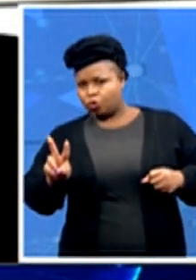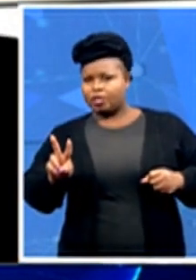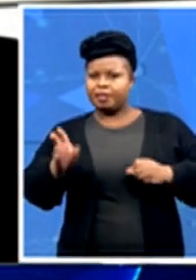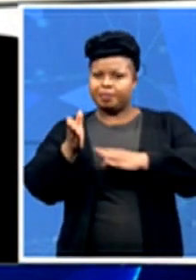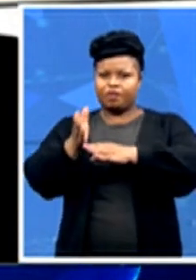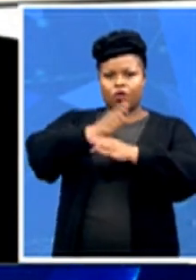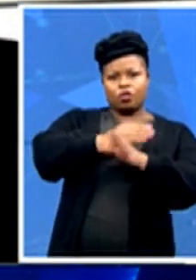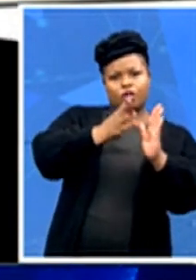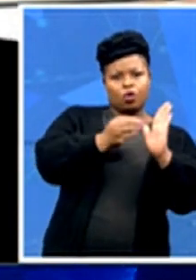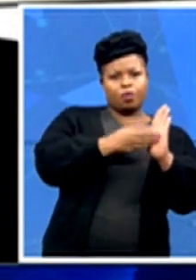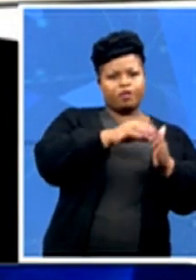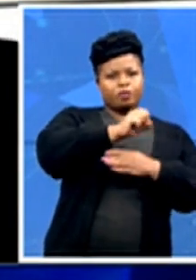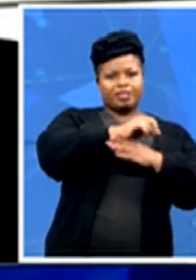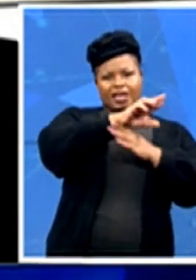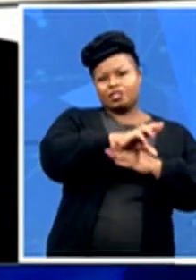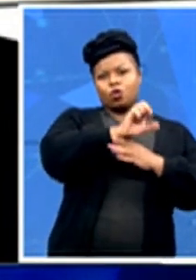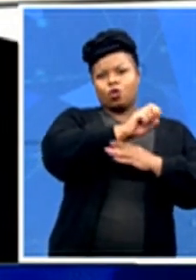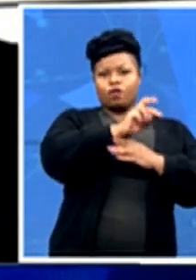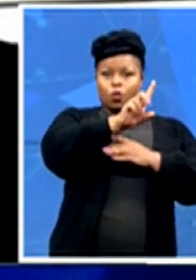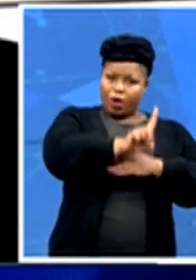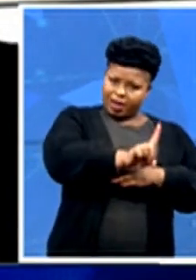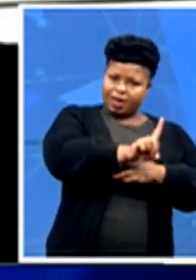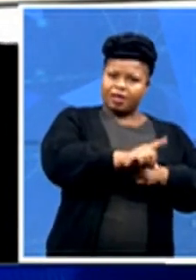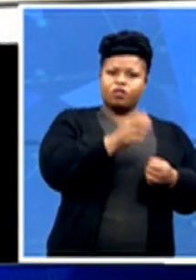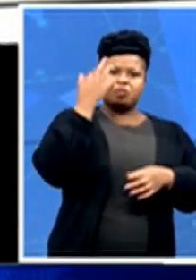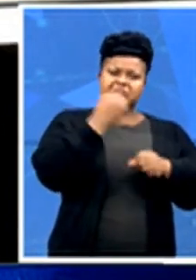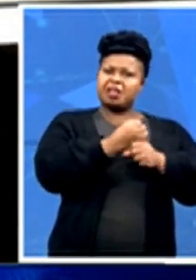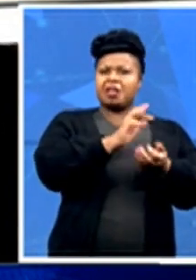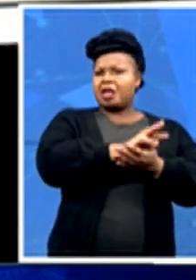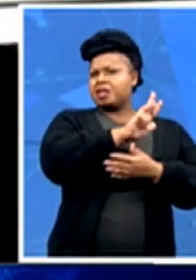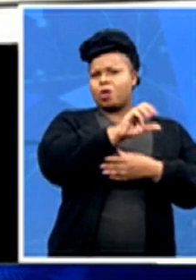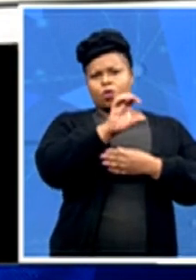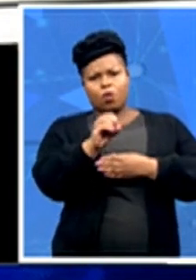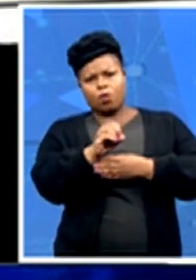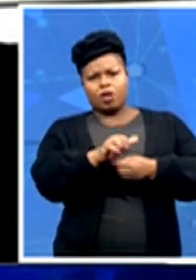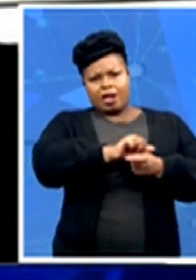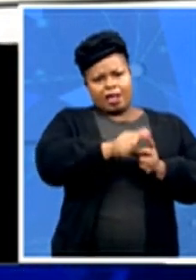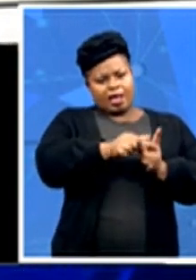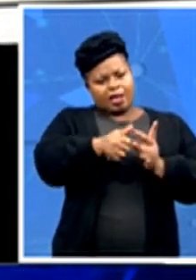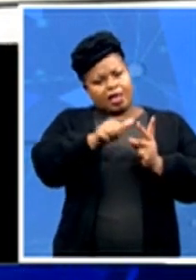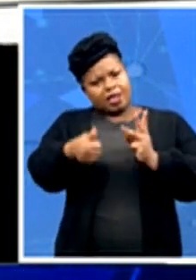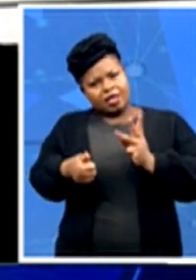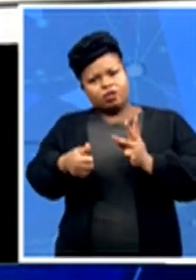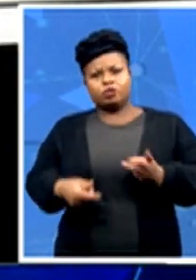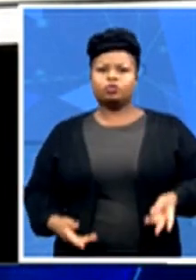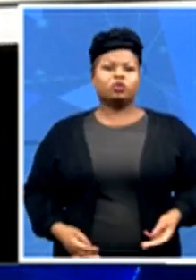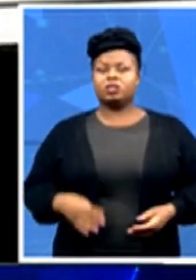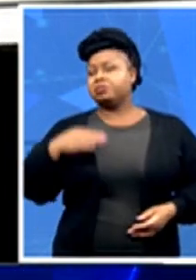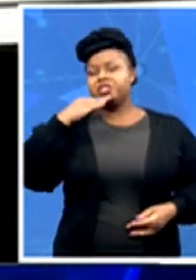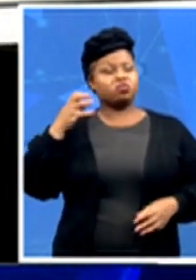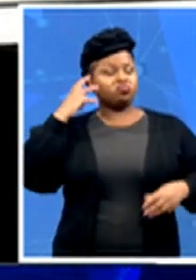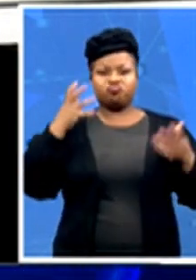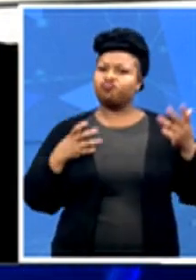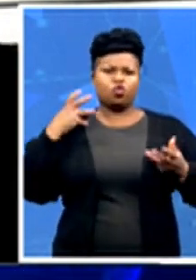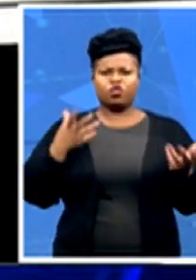18-odd years ago on SARS-CoV-1. So one mustn't be confused about the speed